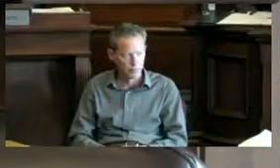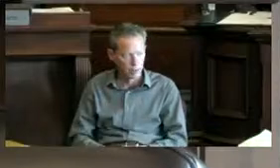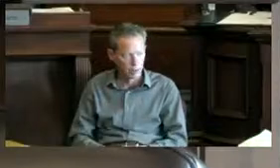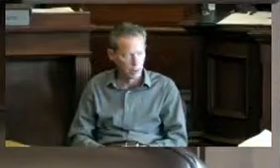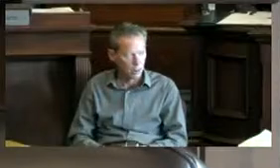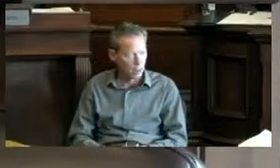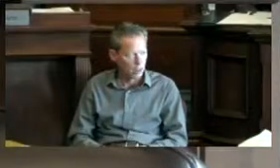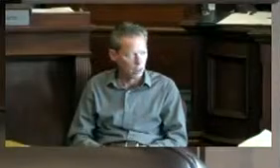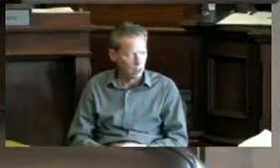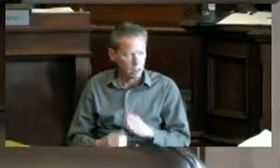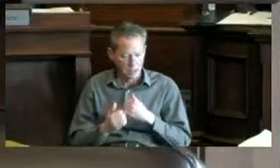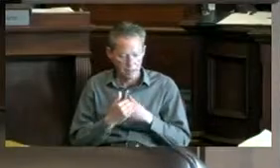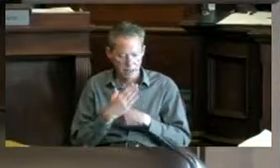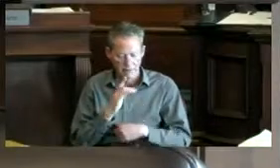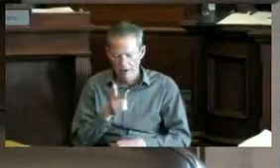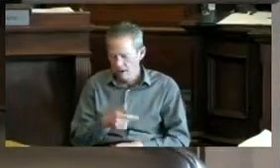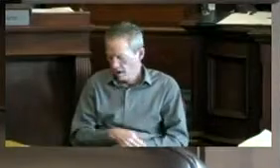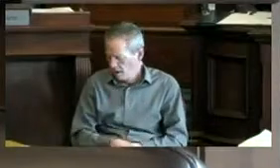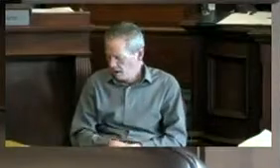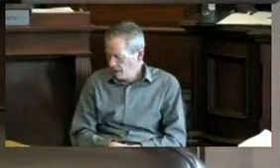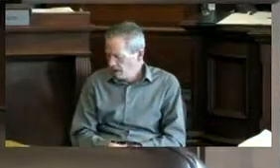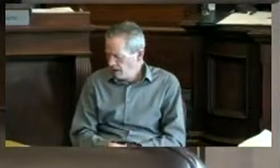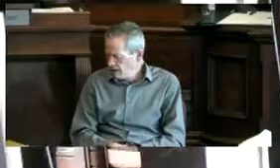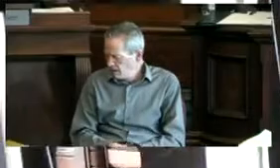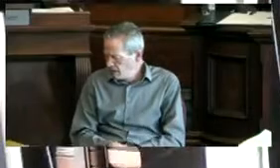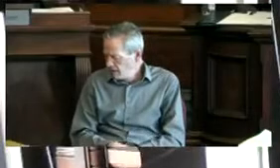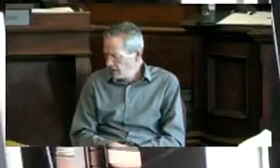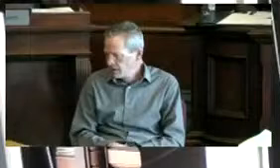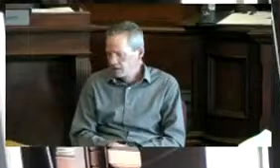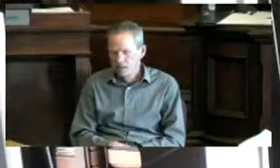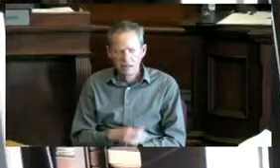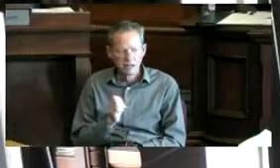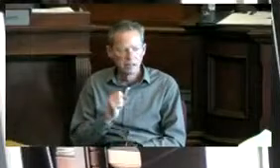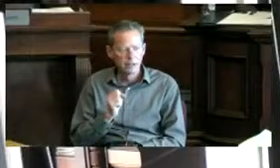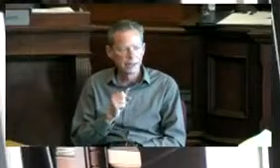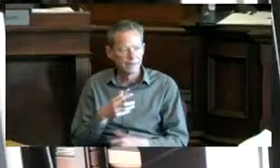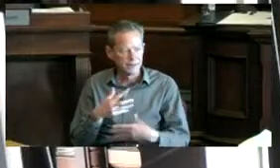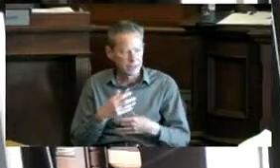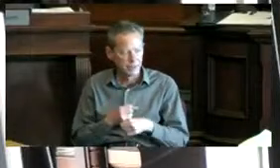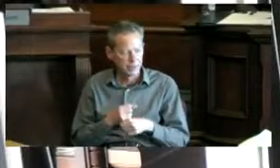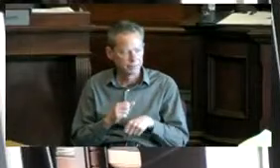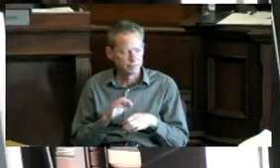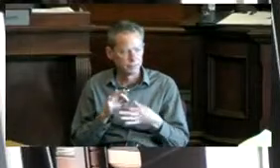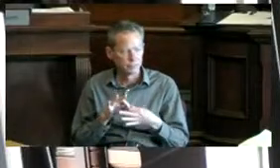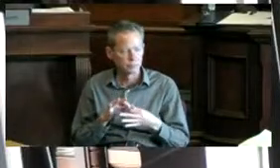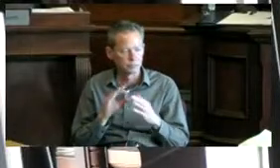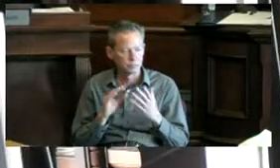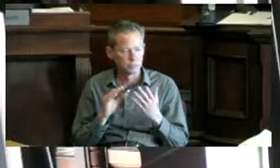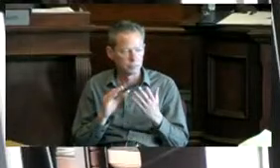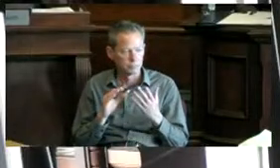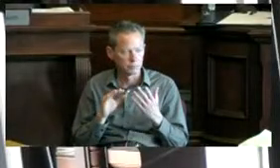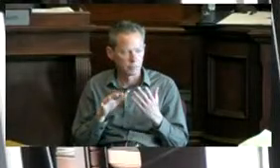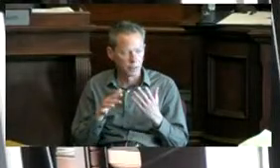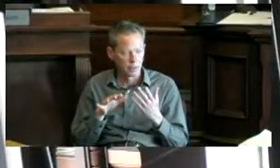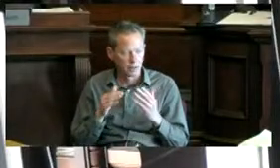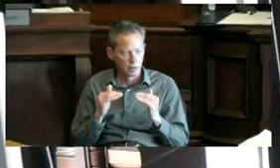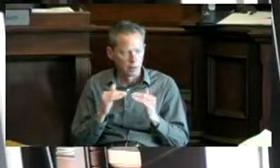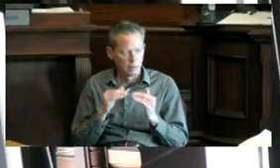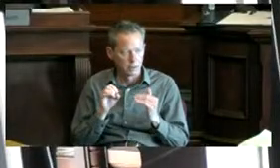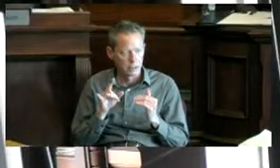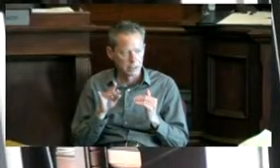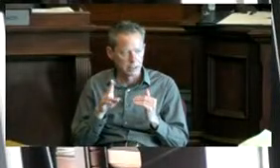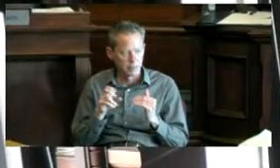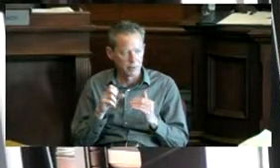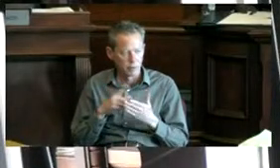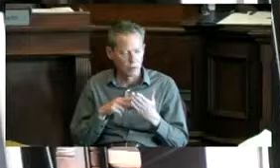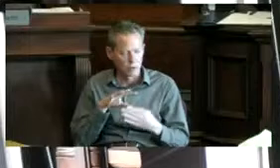I mean, you can send it over later, but if you can provide that to us, we'd appreciate it. Yeah, what type of a summary in terms of maybe more or less equivalent of like a syllabus,